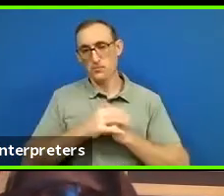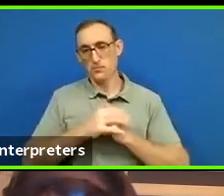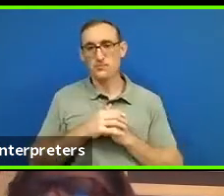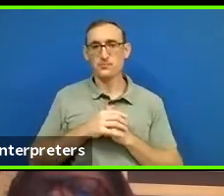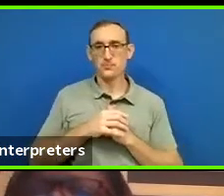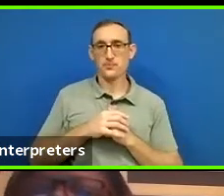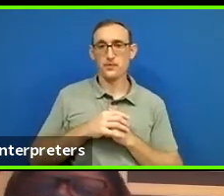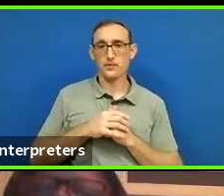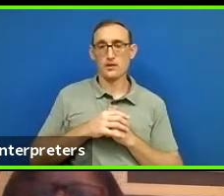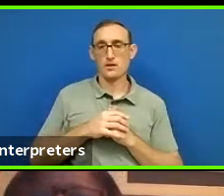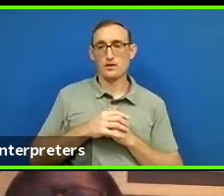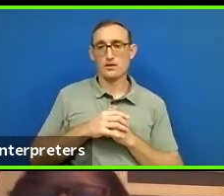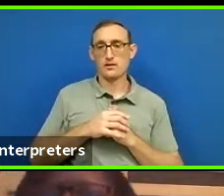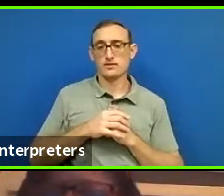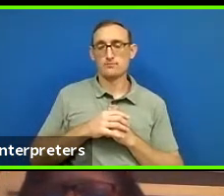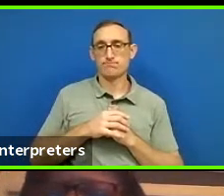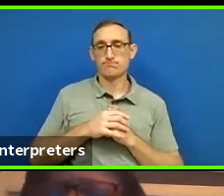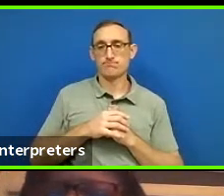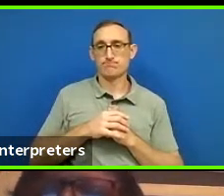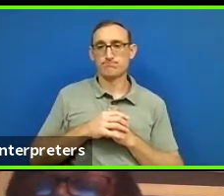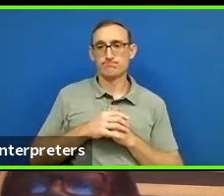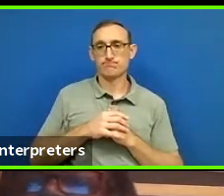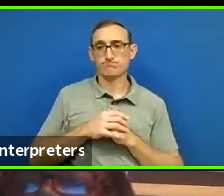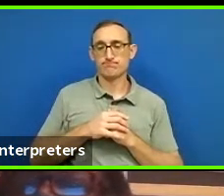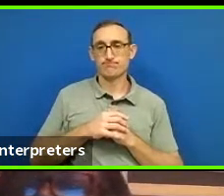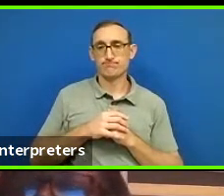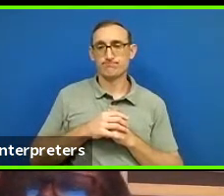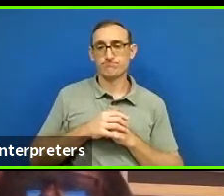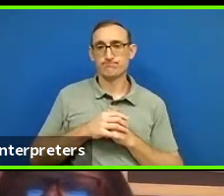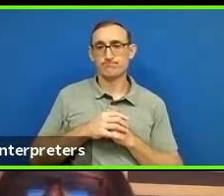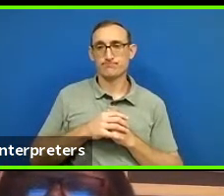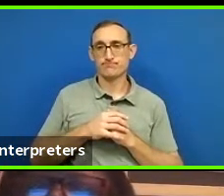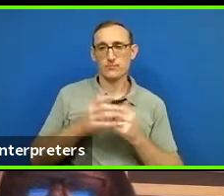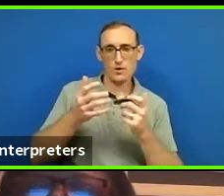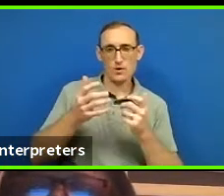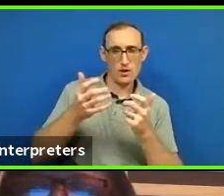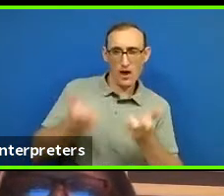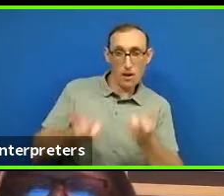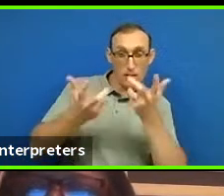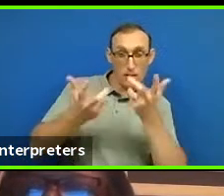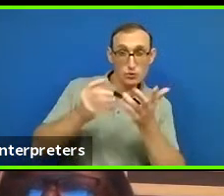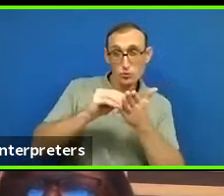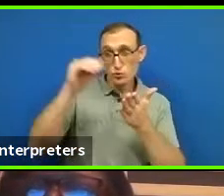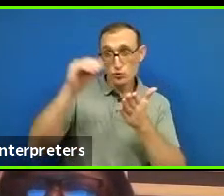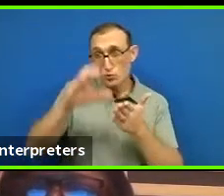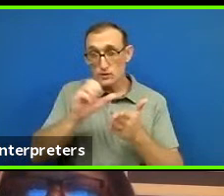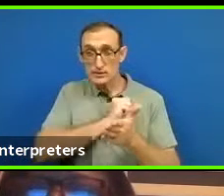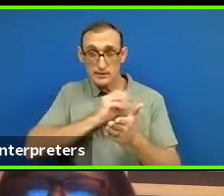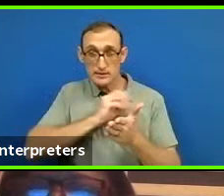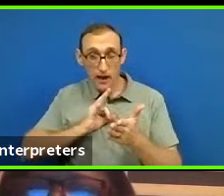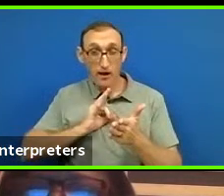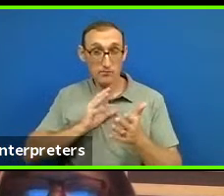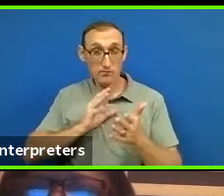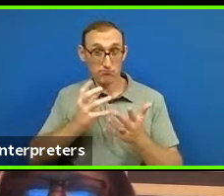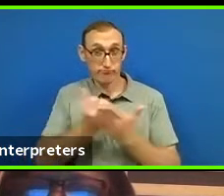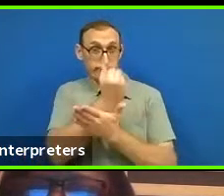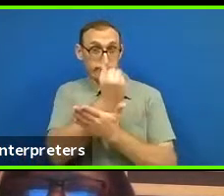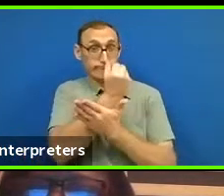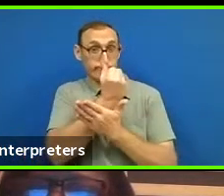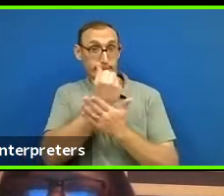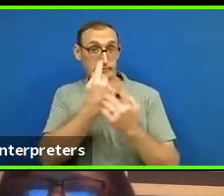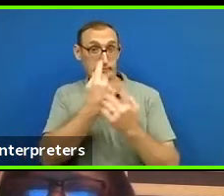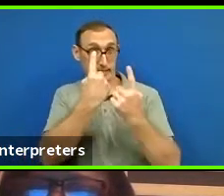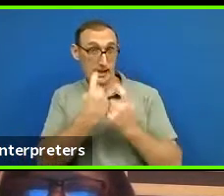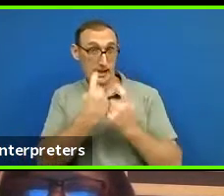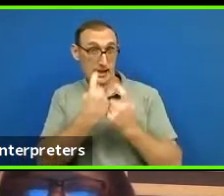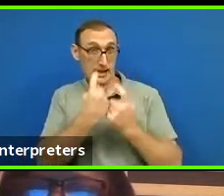line as well. But it'll be interesting to see what percentage of our students and staff right off the bat are testing positive and negative. And